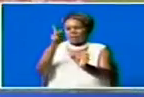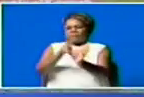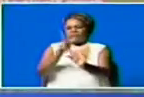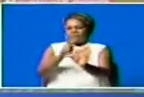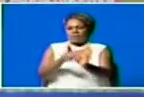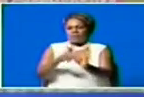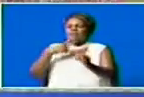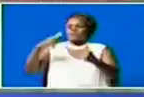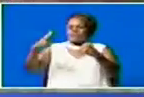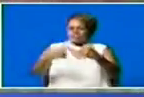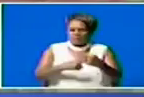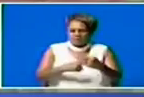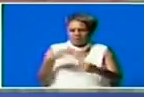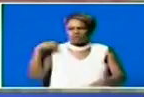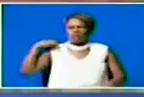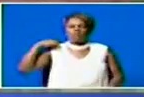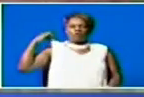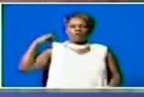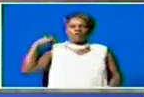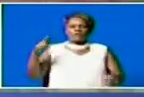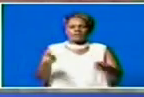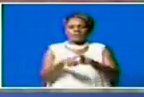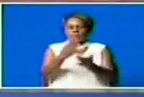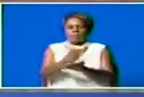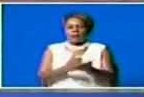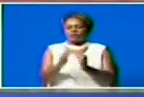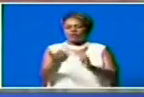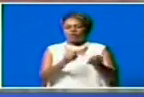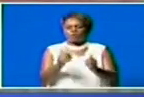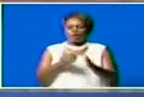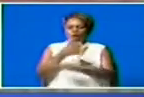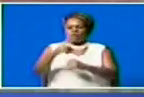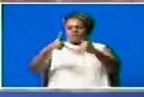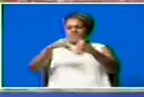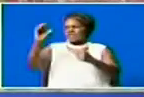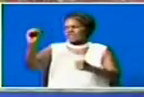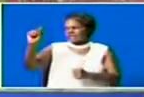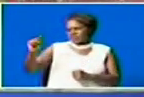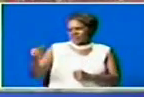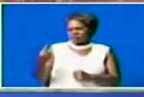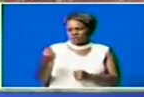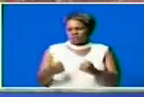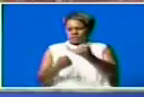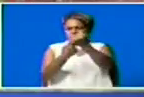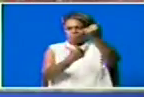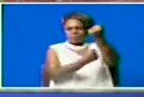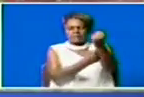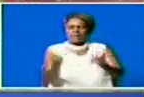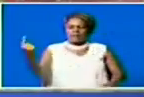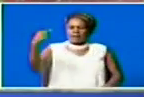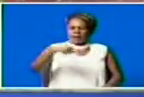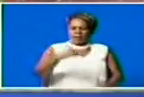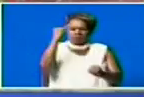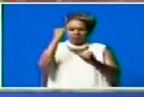games, 700 volunteers also part of these games. Over 60,000 fans also turned up on the